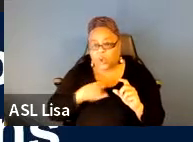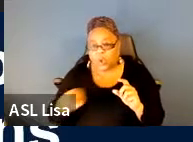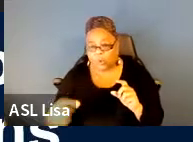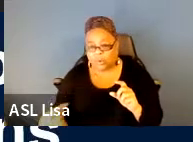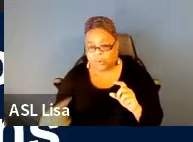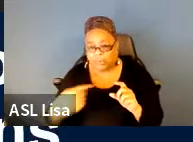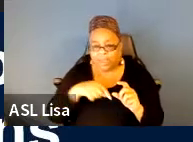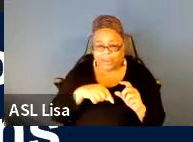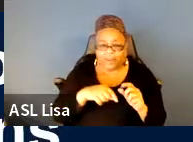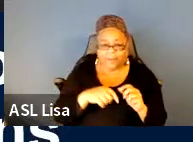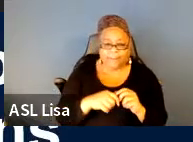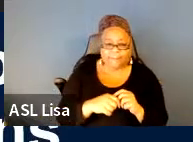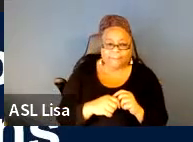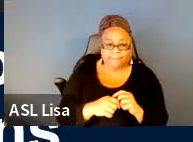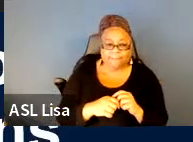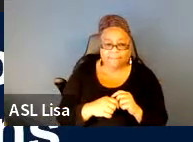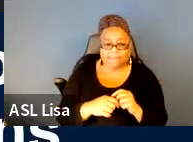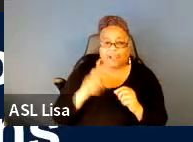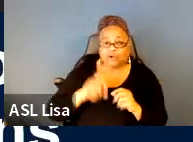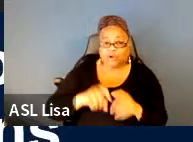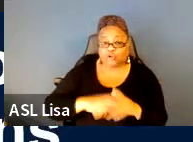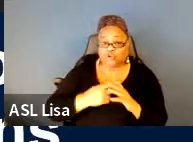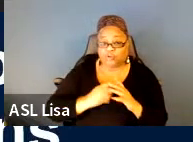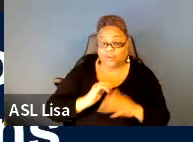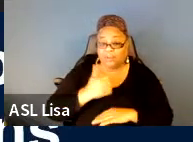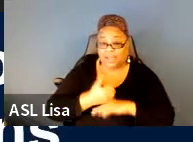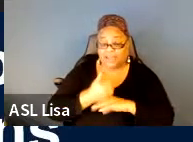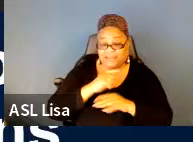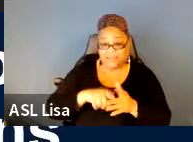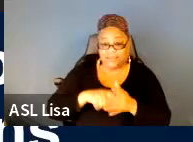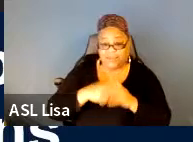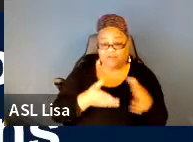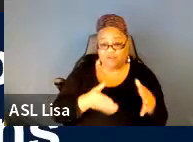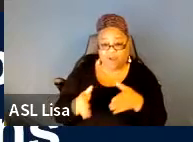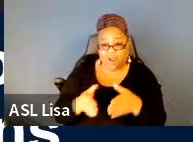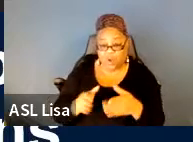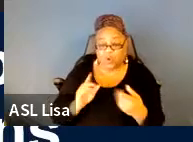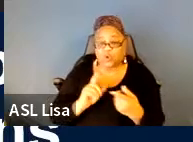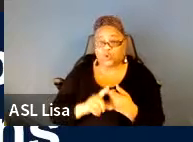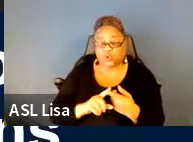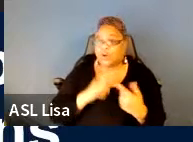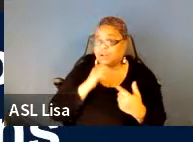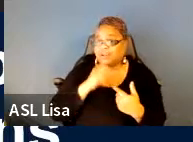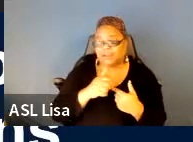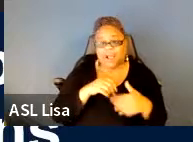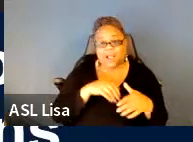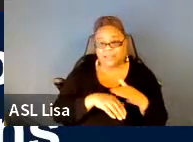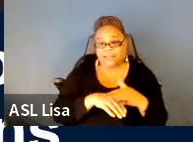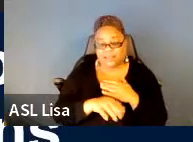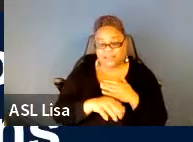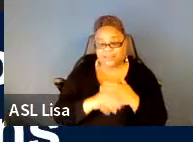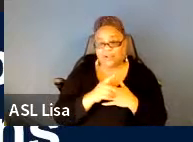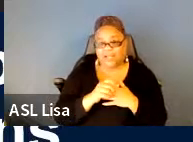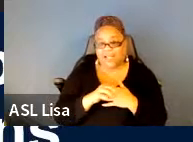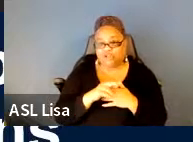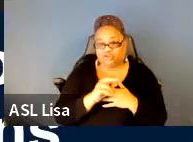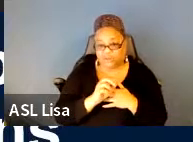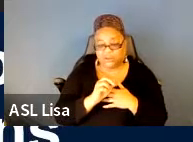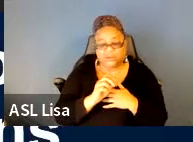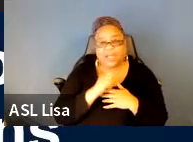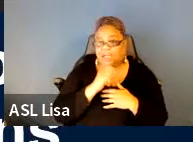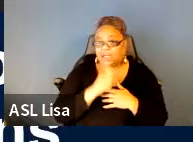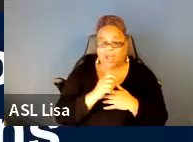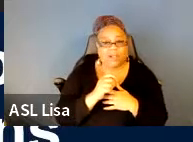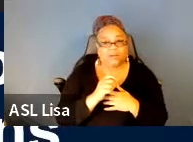points of a route or the beginning of a route to an inaccessible entrance instead of at the entrance.